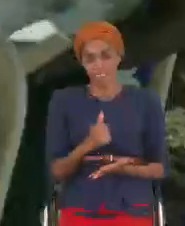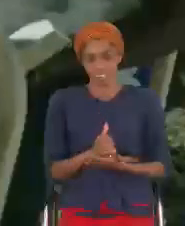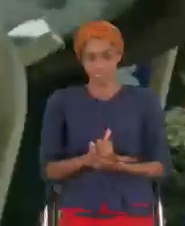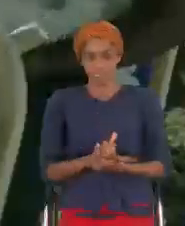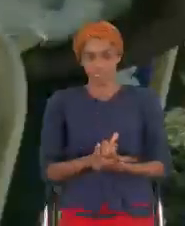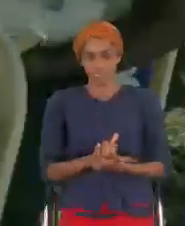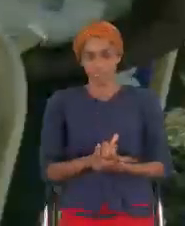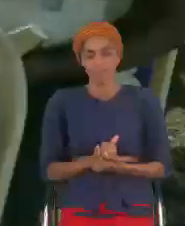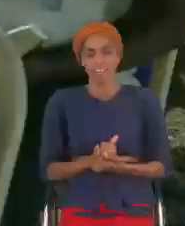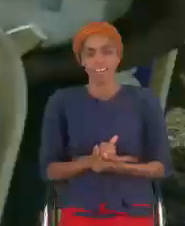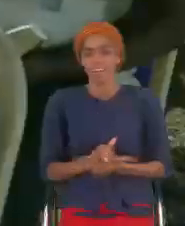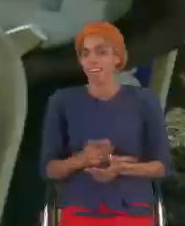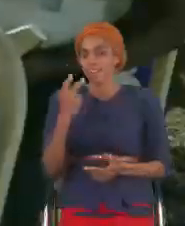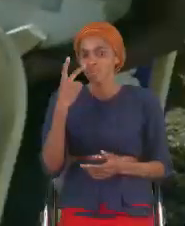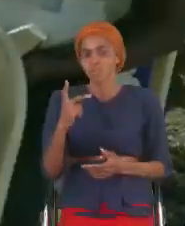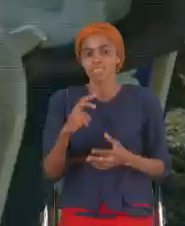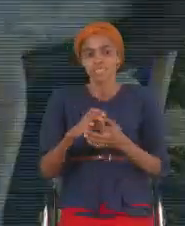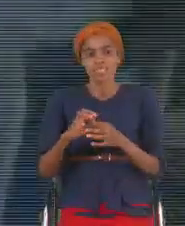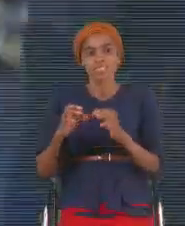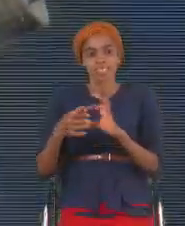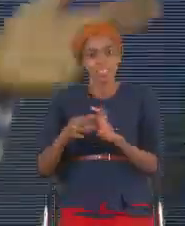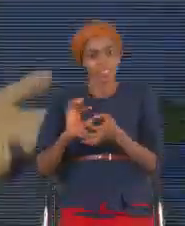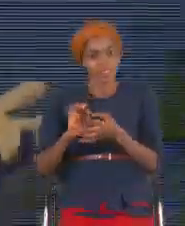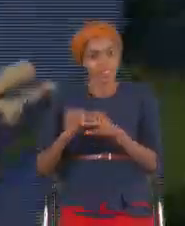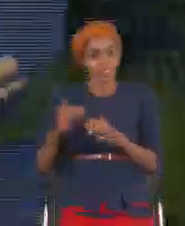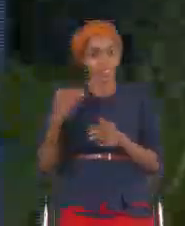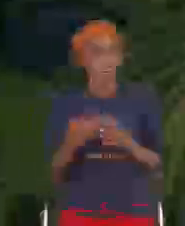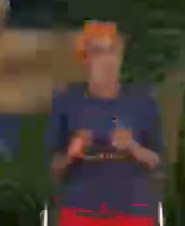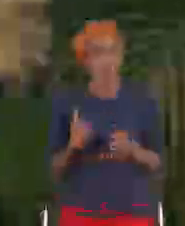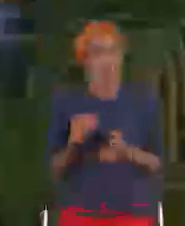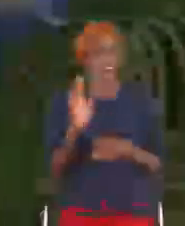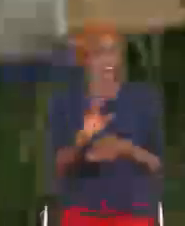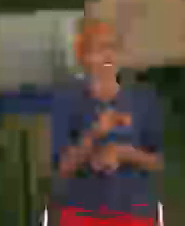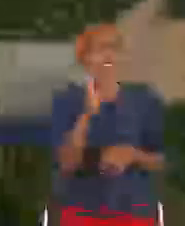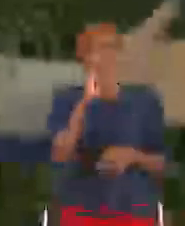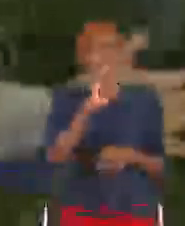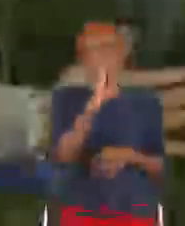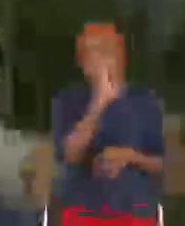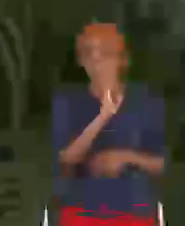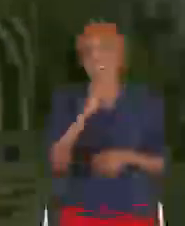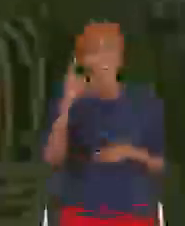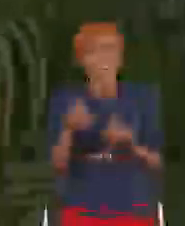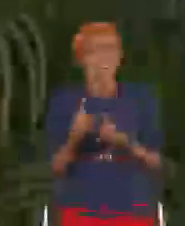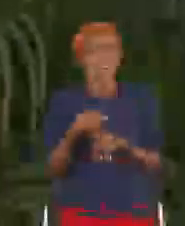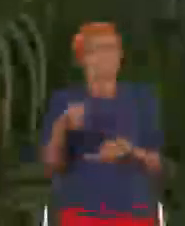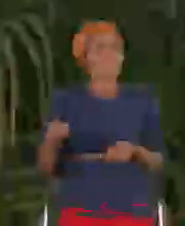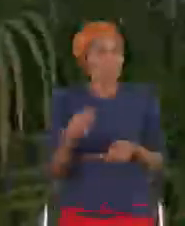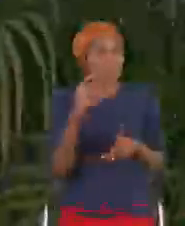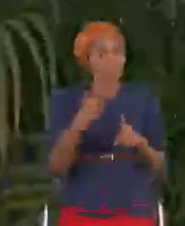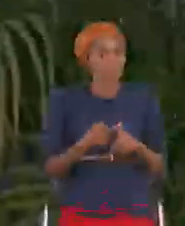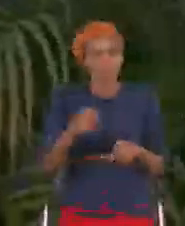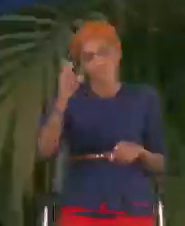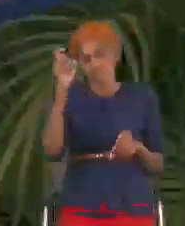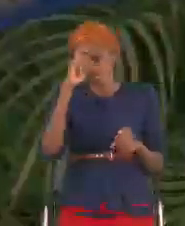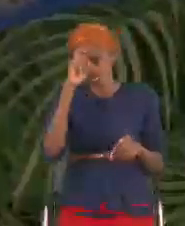I could show you the history of the children of Israel. All of them, as they went from Egypt to Canaan, the thing